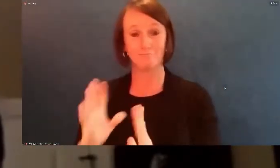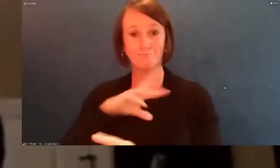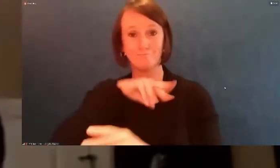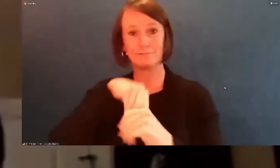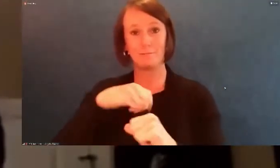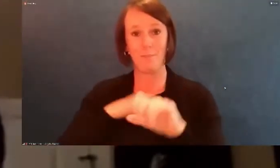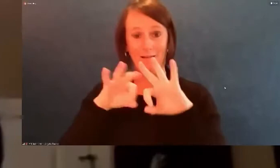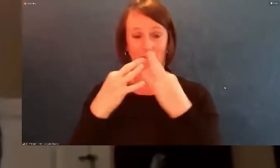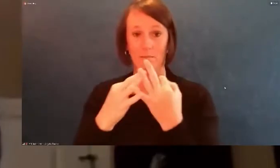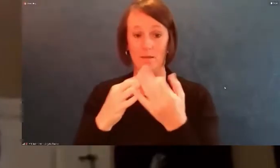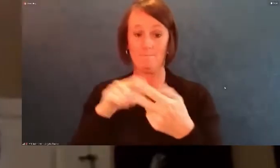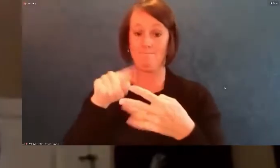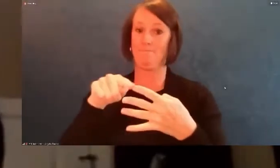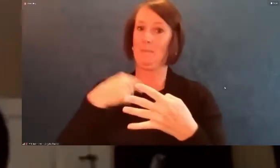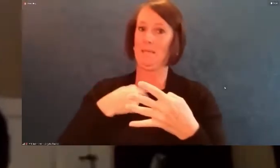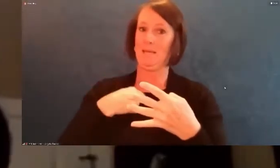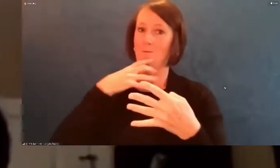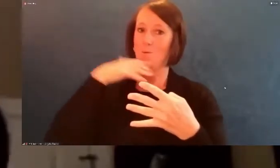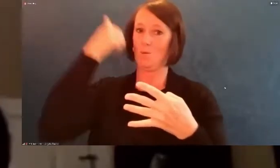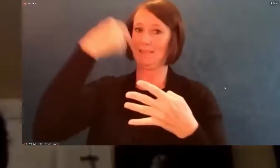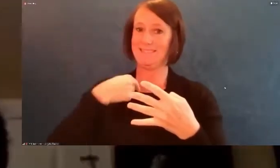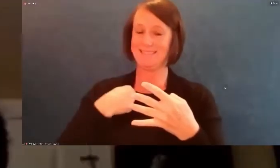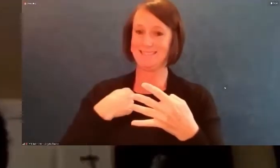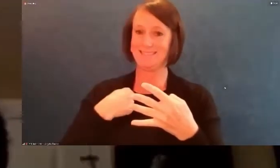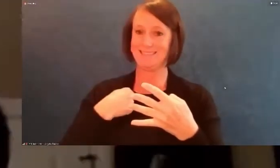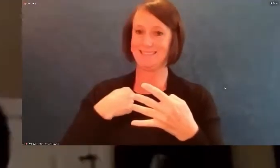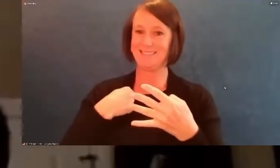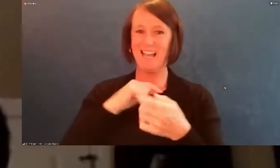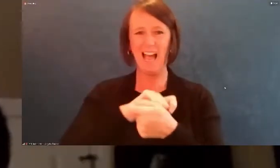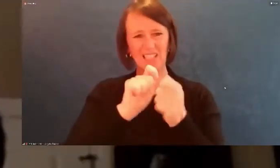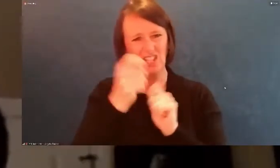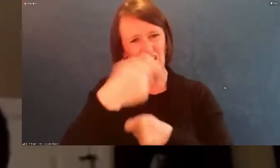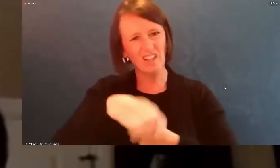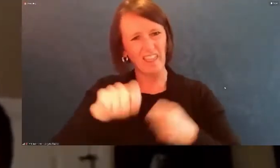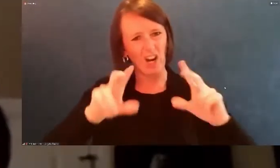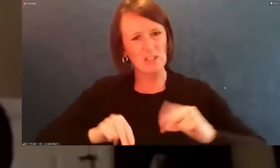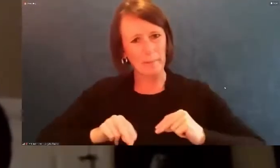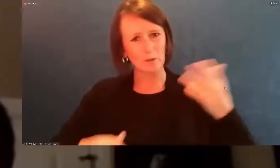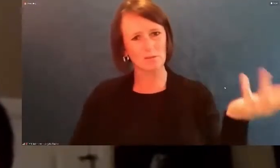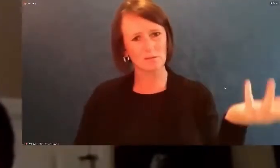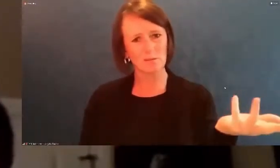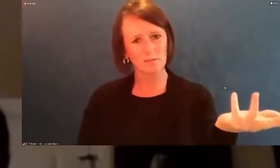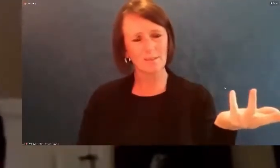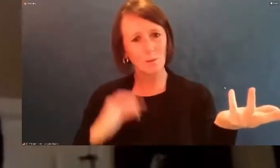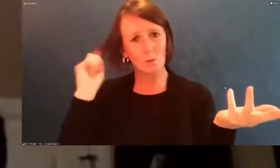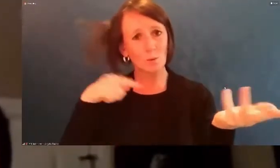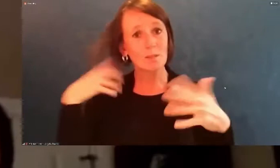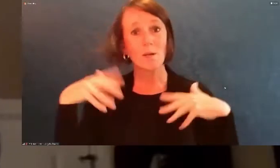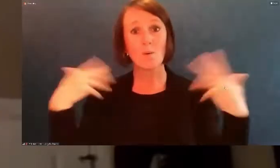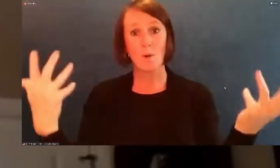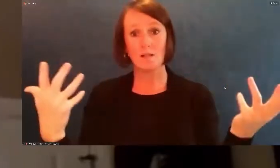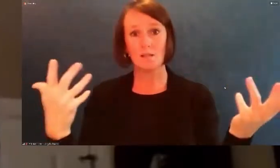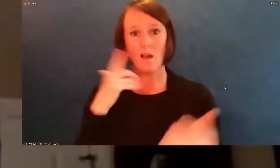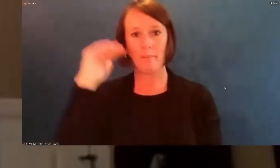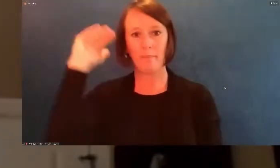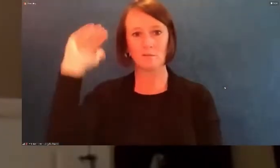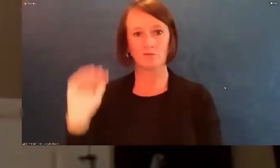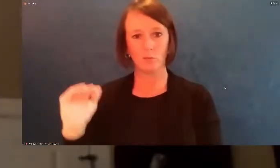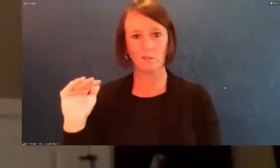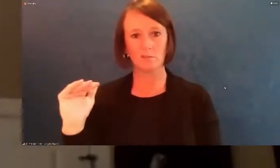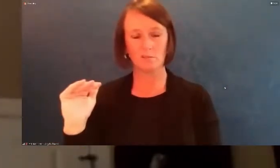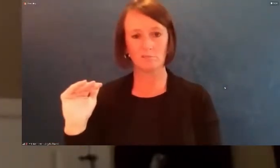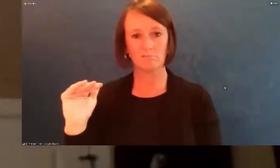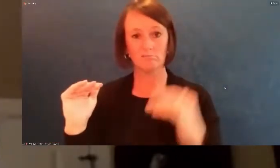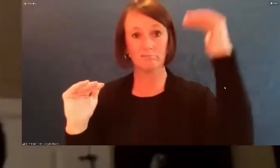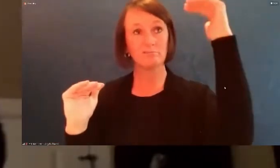the oldest of these boys. I changed their diapers. And you know what's crazy about all this is I'm the shortest. You tell